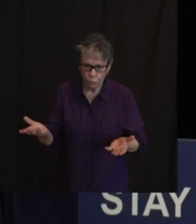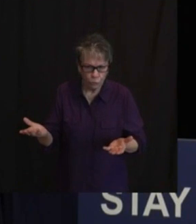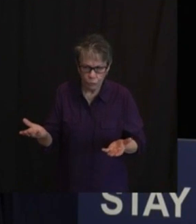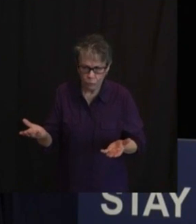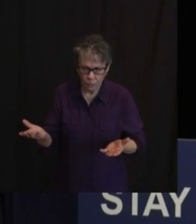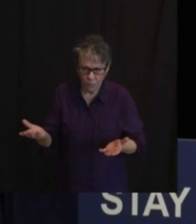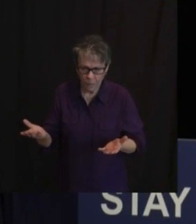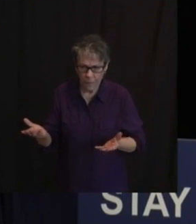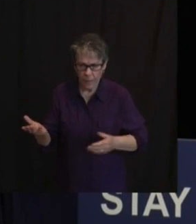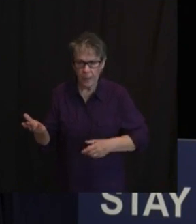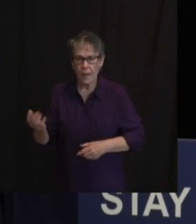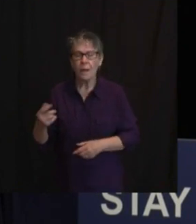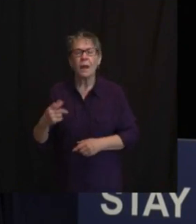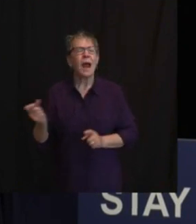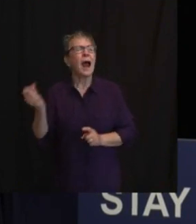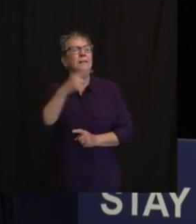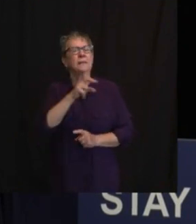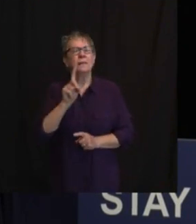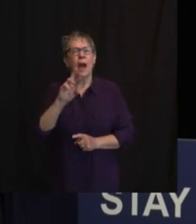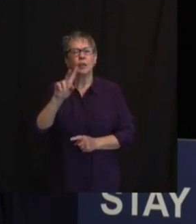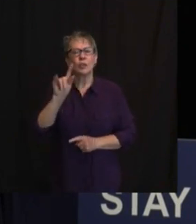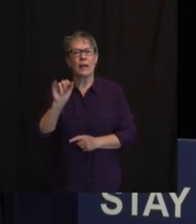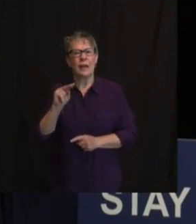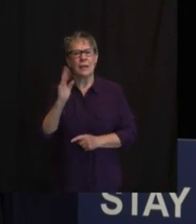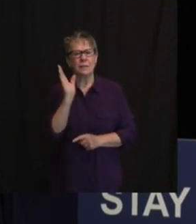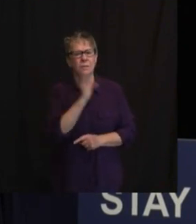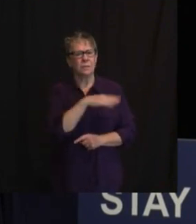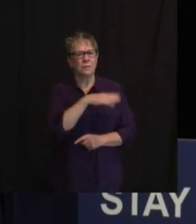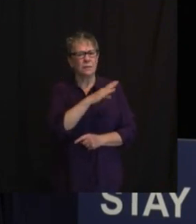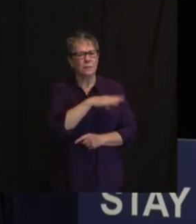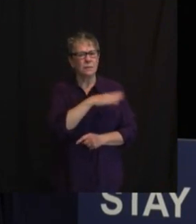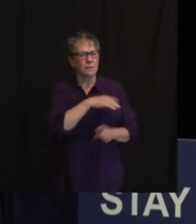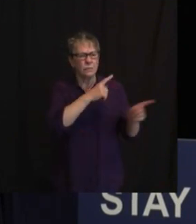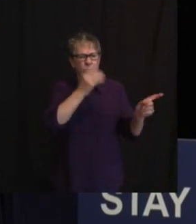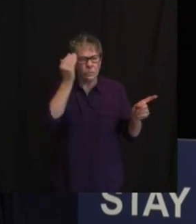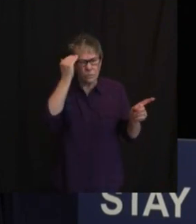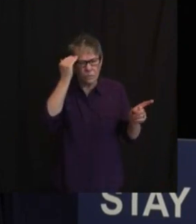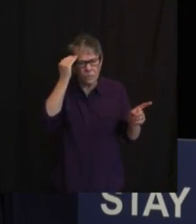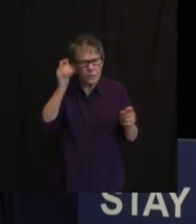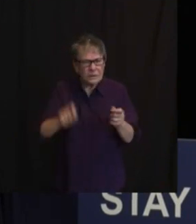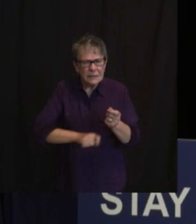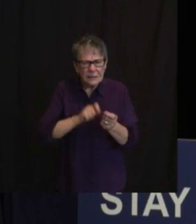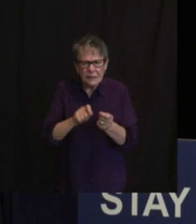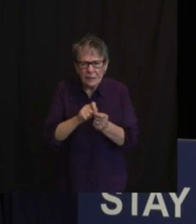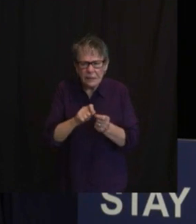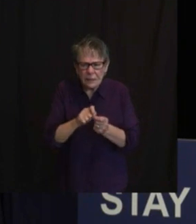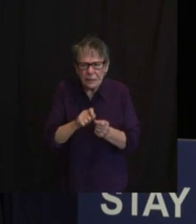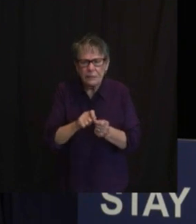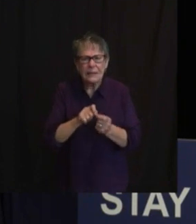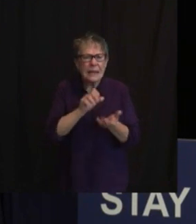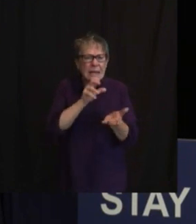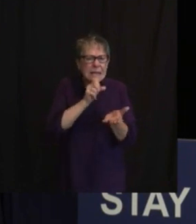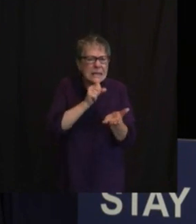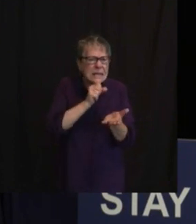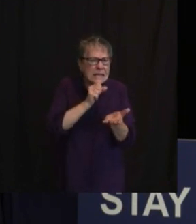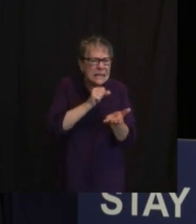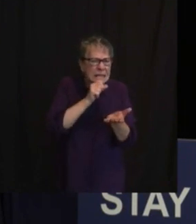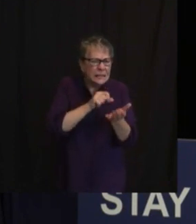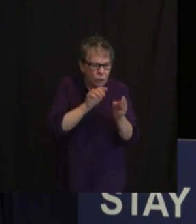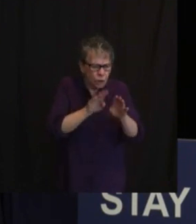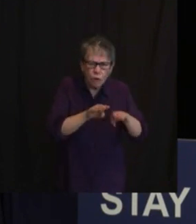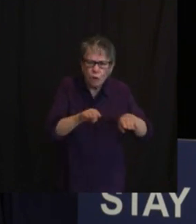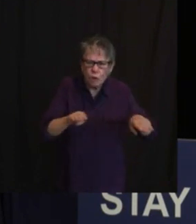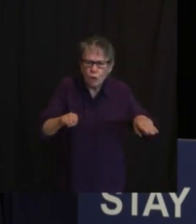people that if you are looking for the specific demographic descriptive stuff, you can always go to our website. We have